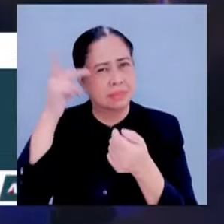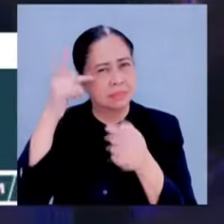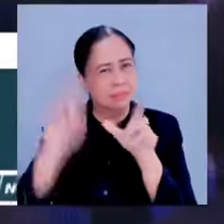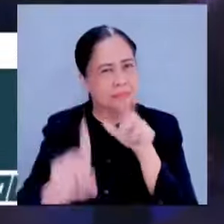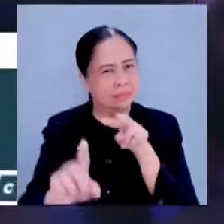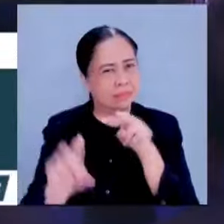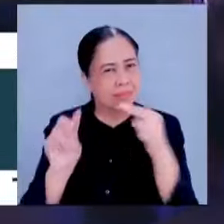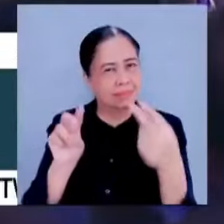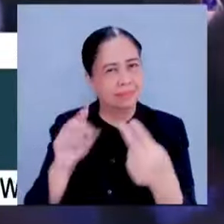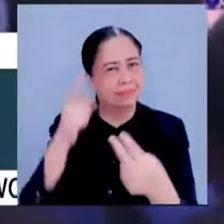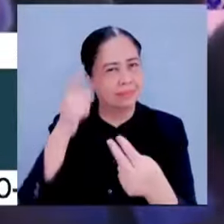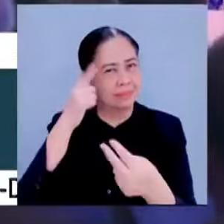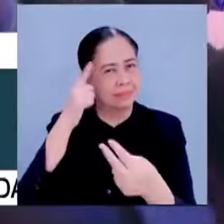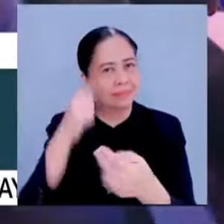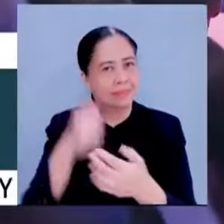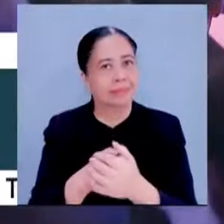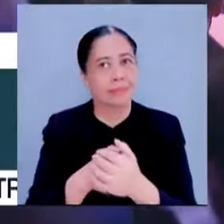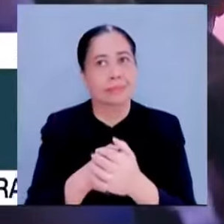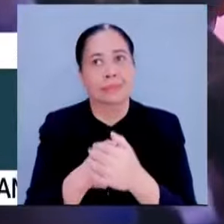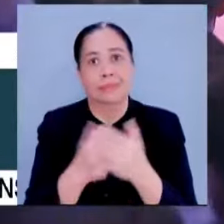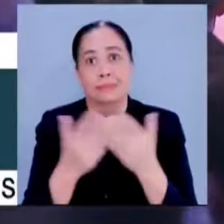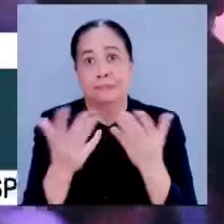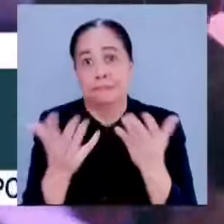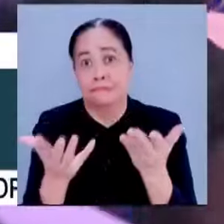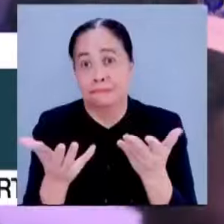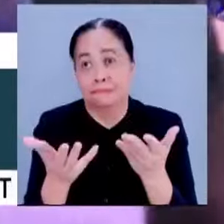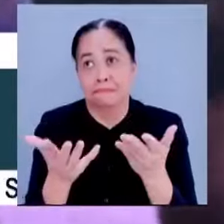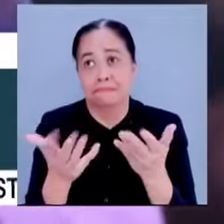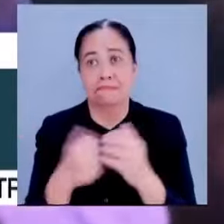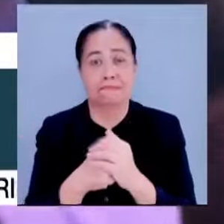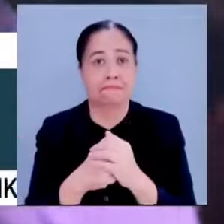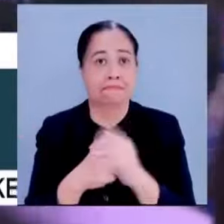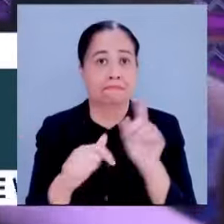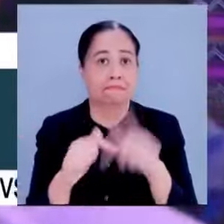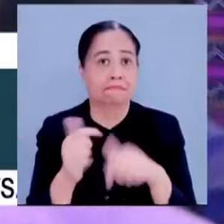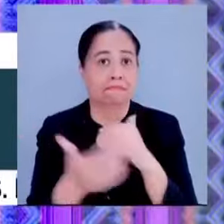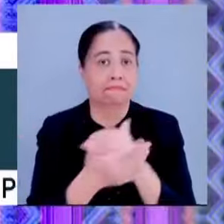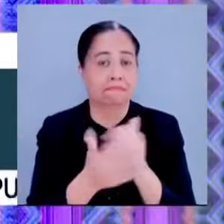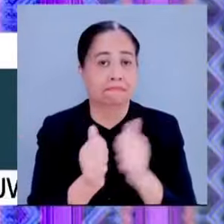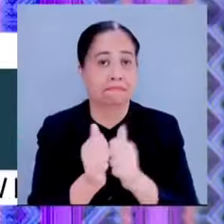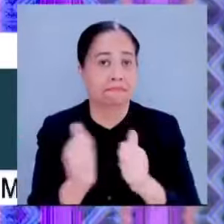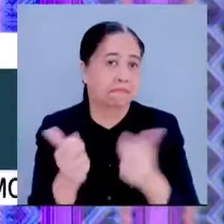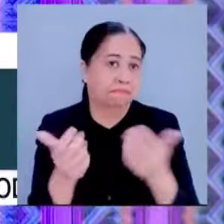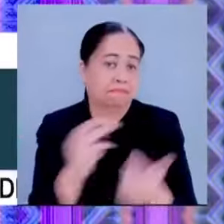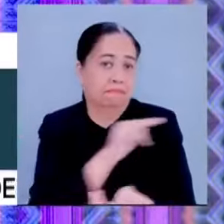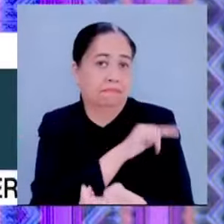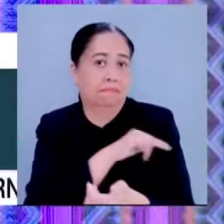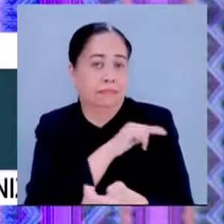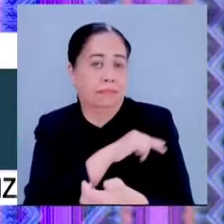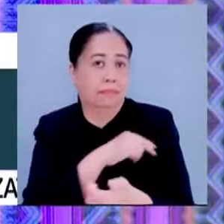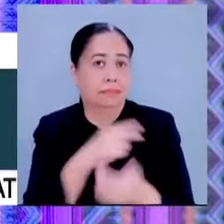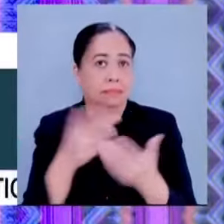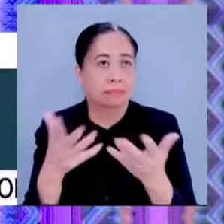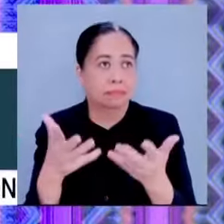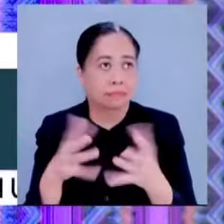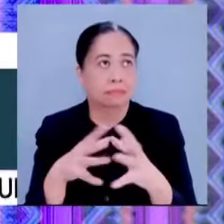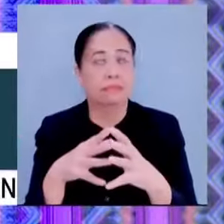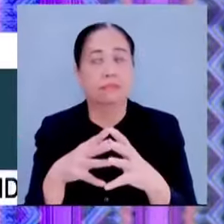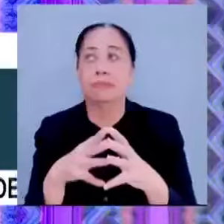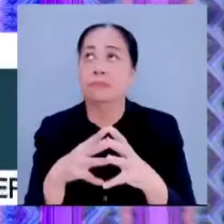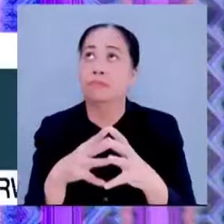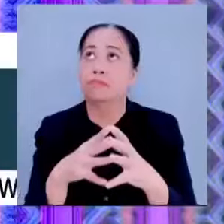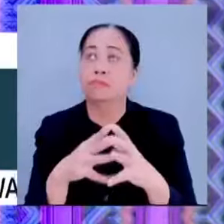there. And I think that is something that that cannot be avoided. It is inevitable that there be